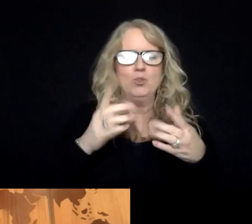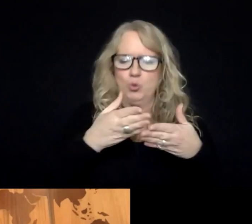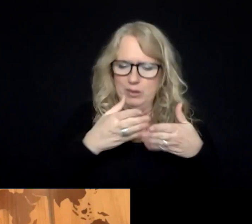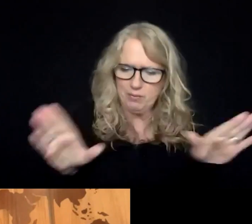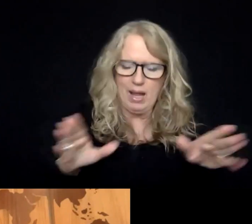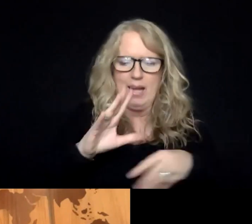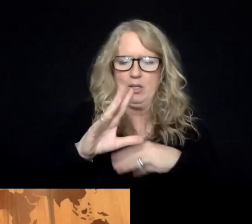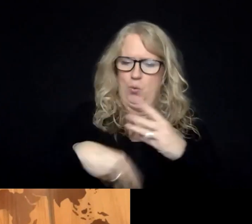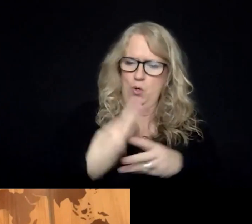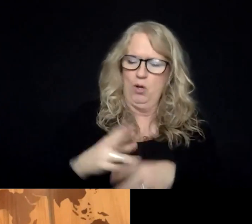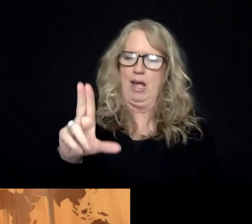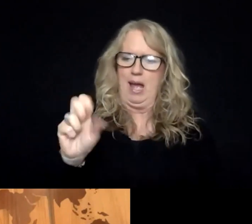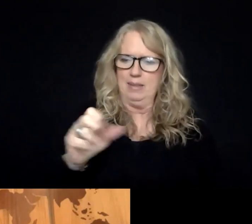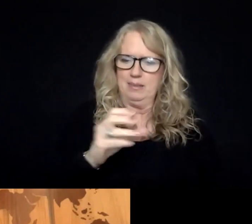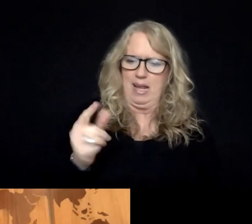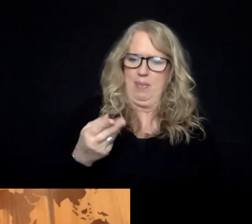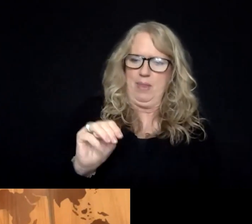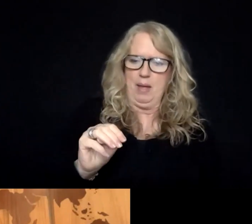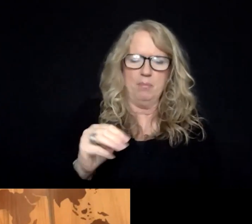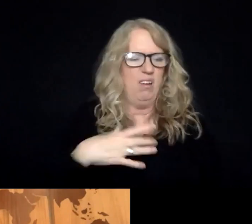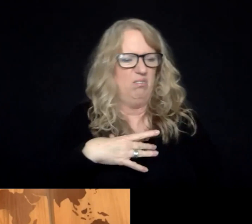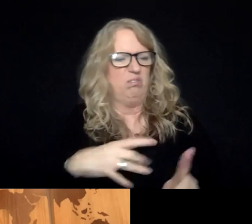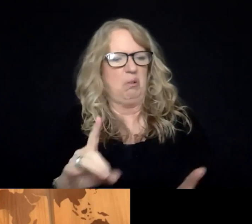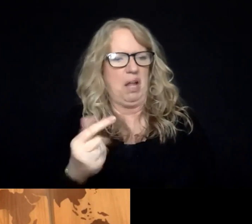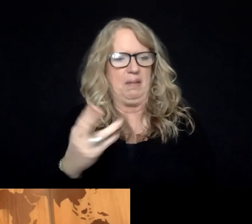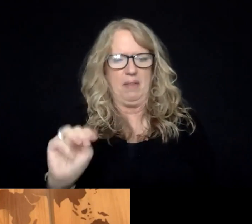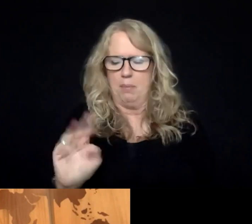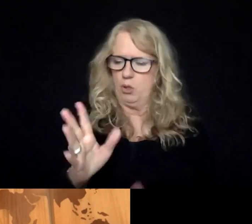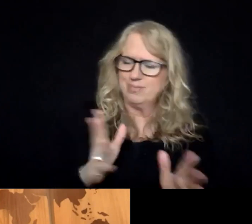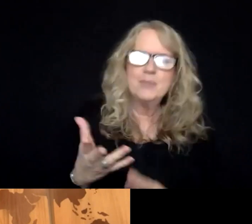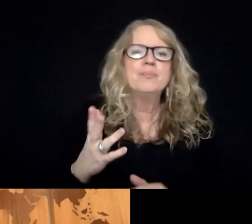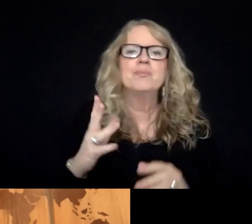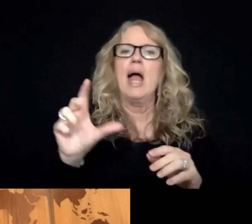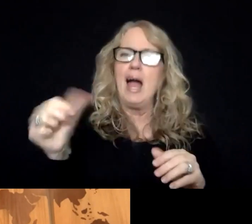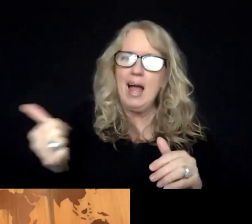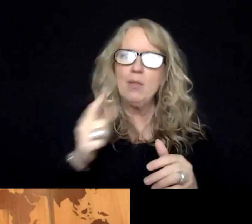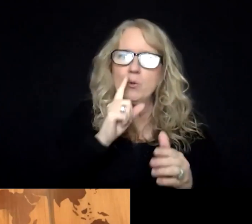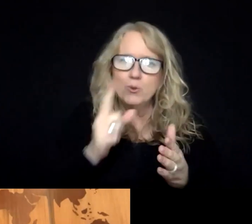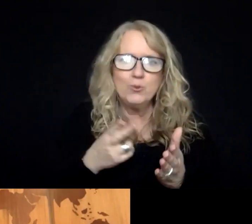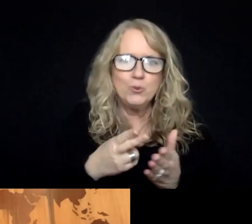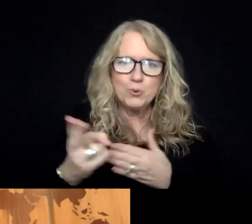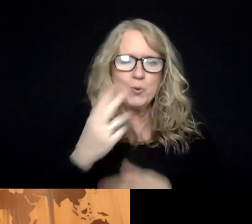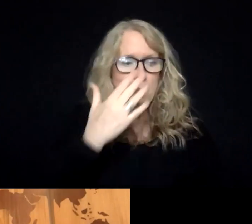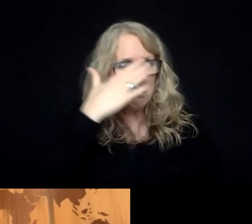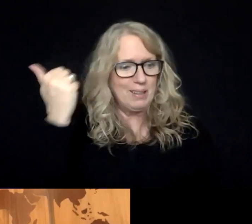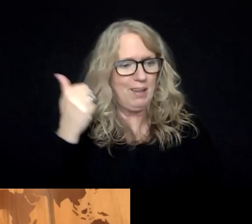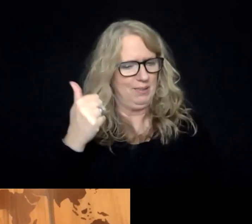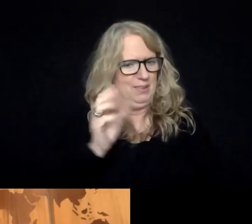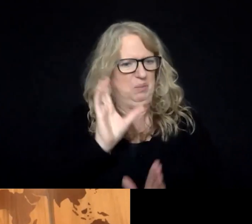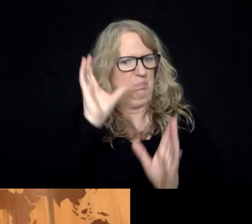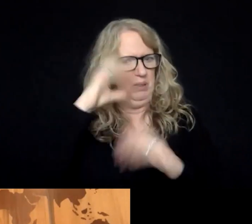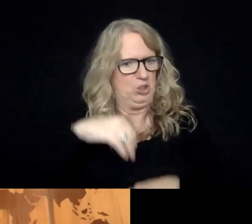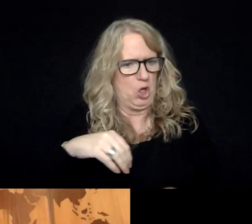and them's and not like the them's a whole lot. And meanwhile, there's this other truth that because of the bizarrity of us